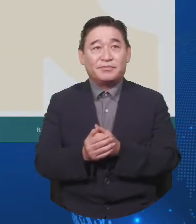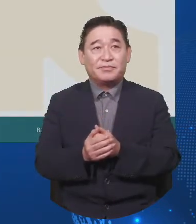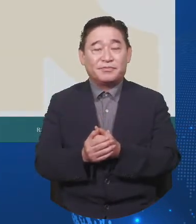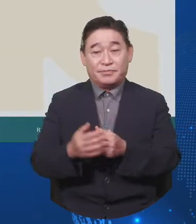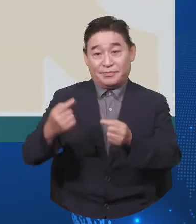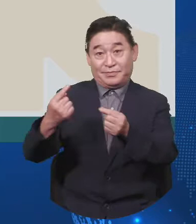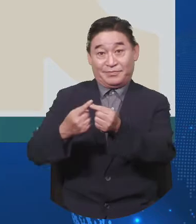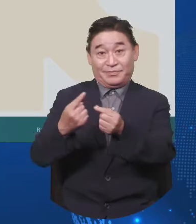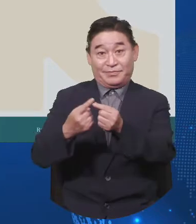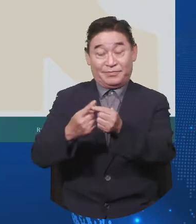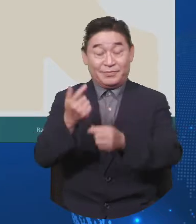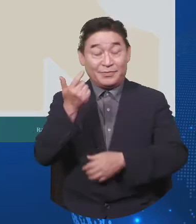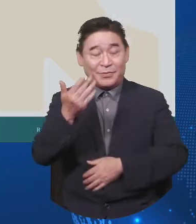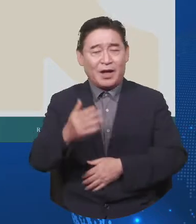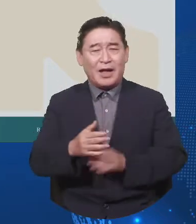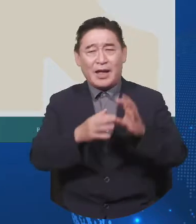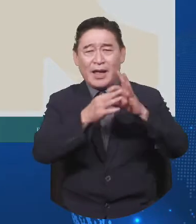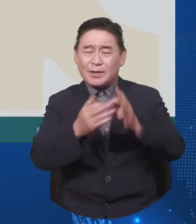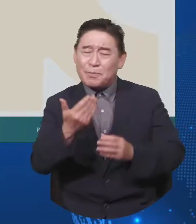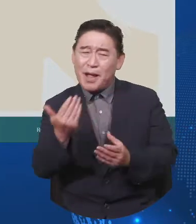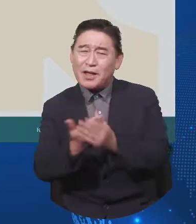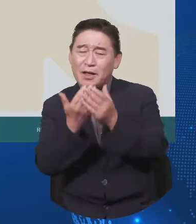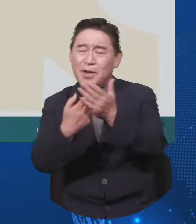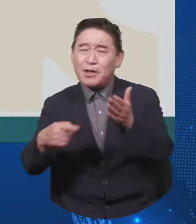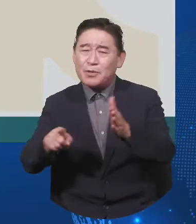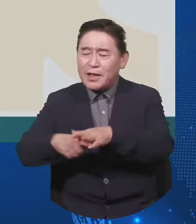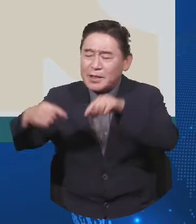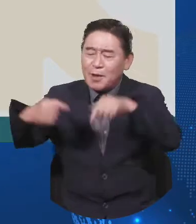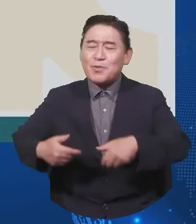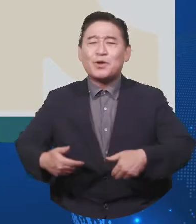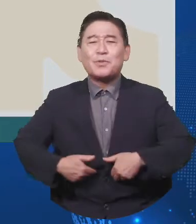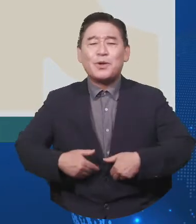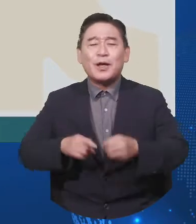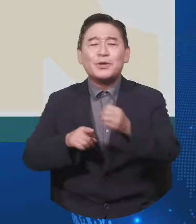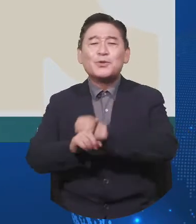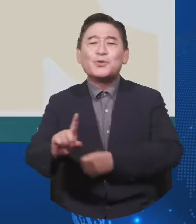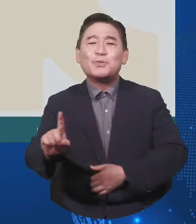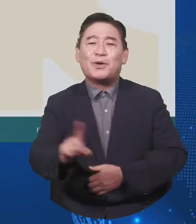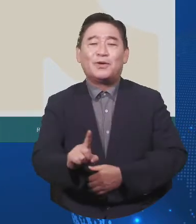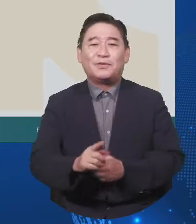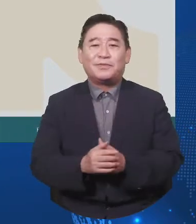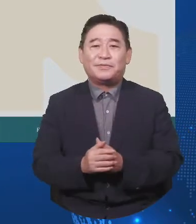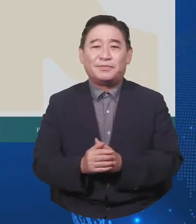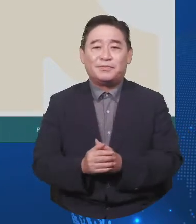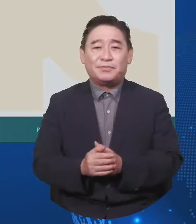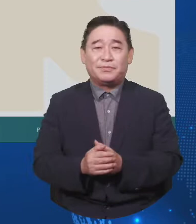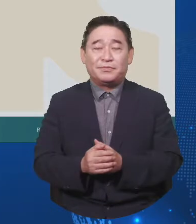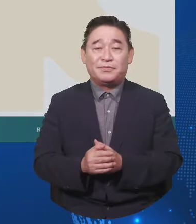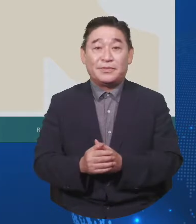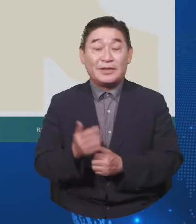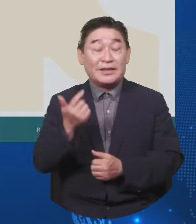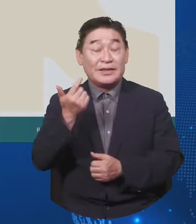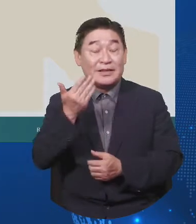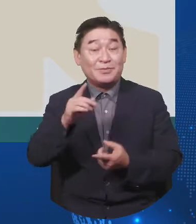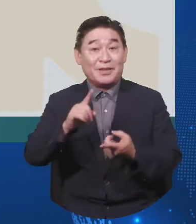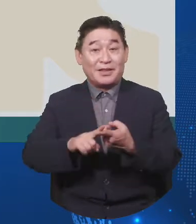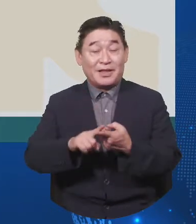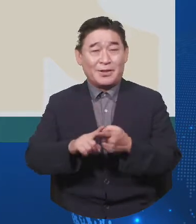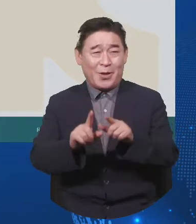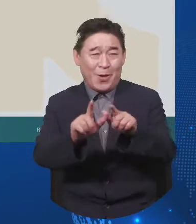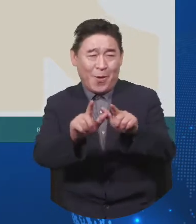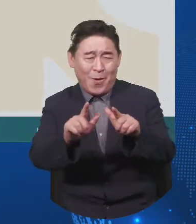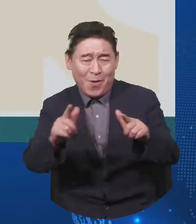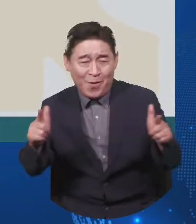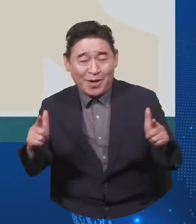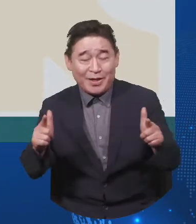need cooperation for sustainable development? We've obviously talked about this quite a lot today, so I won't spend too much time